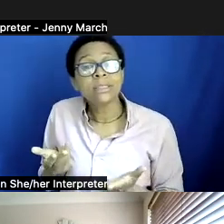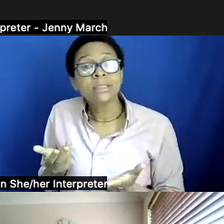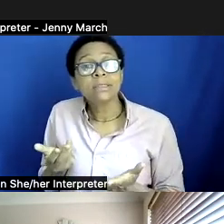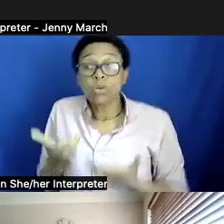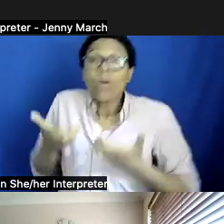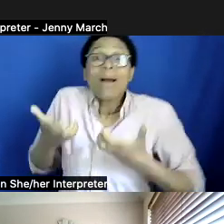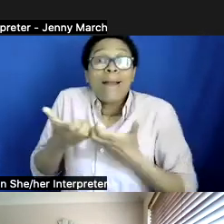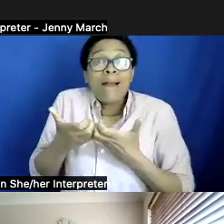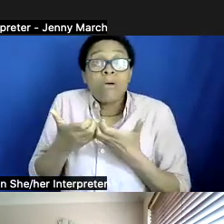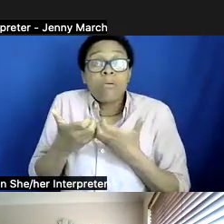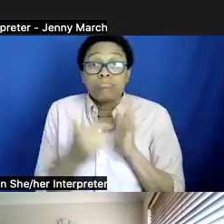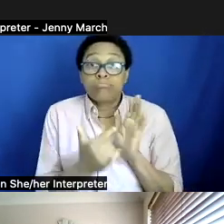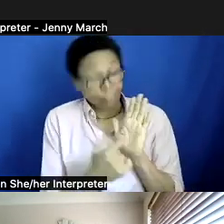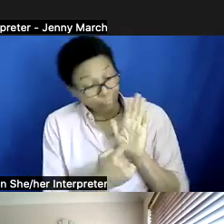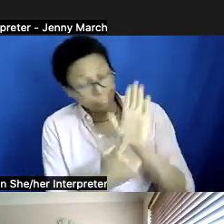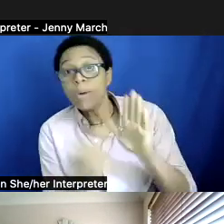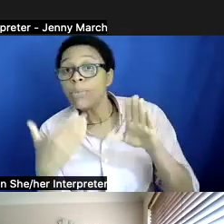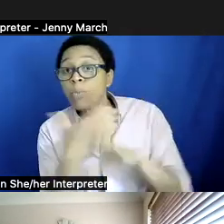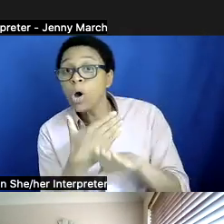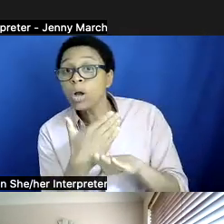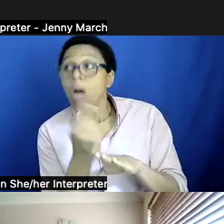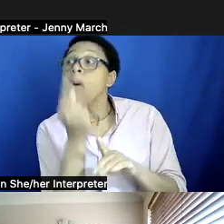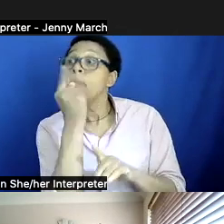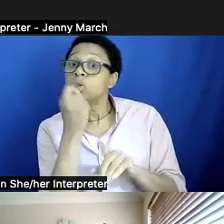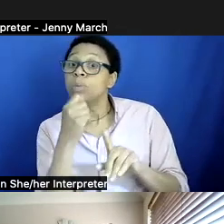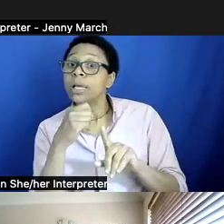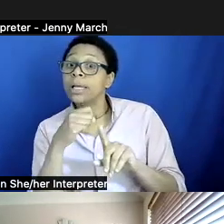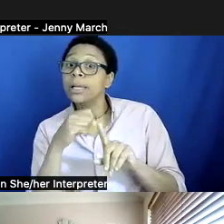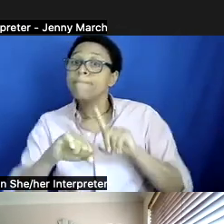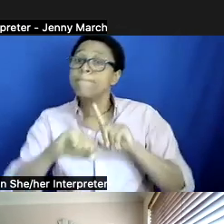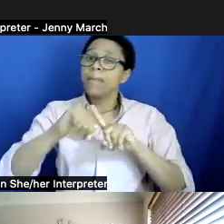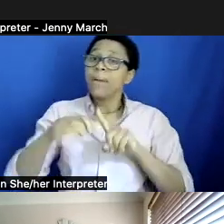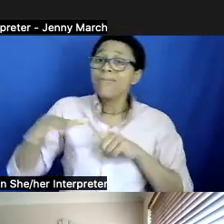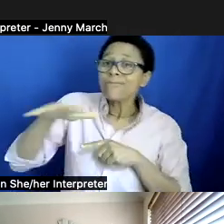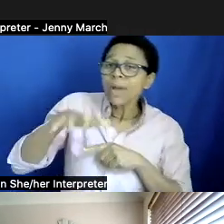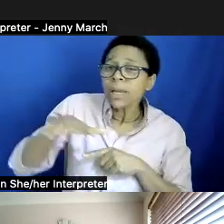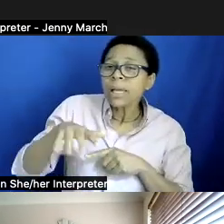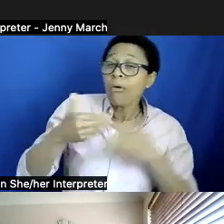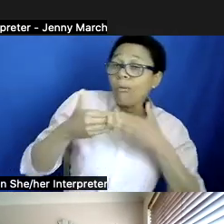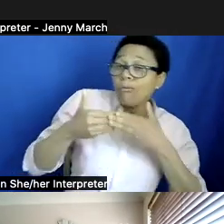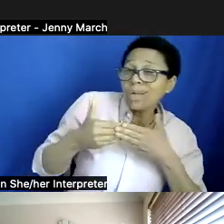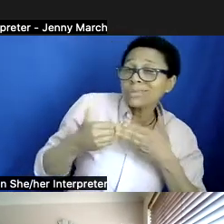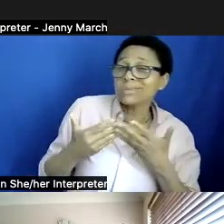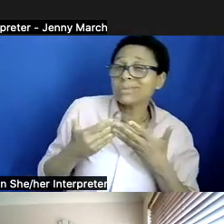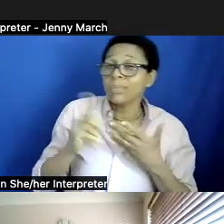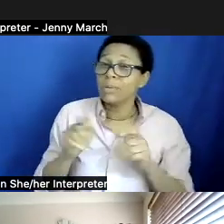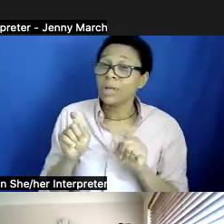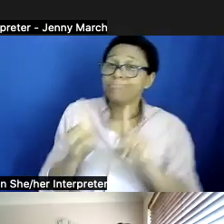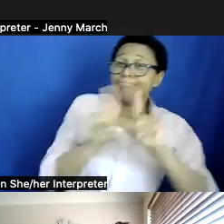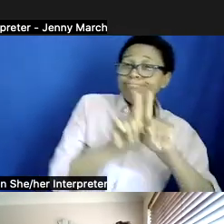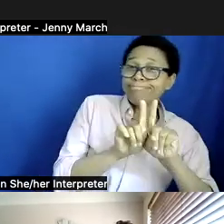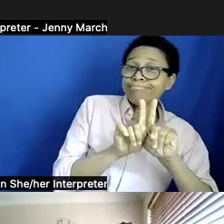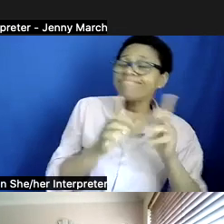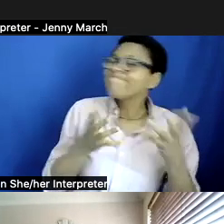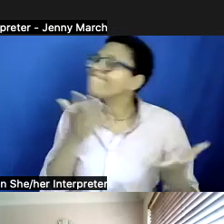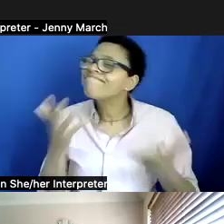shared could impact family members or people that knew them, or people that were working with them. So I think it's